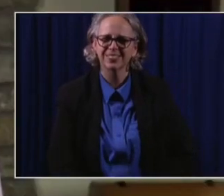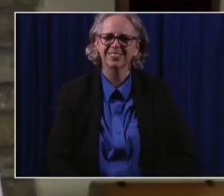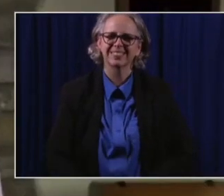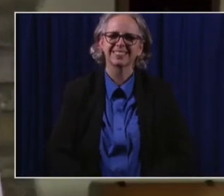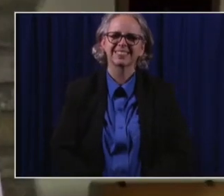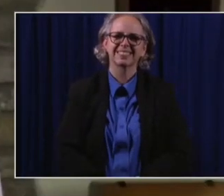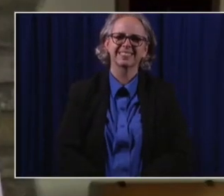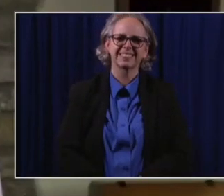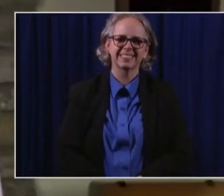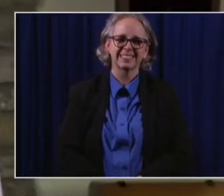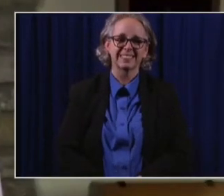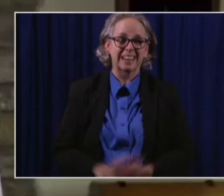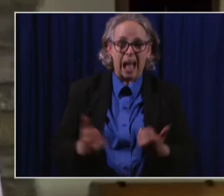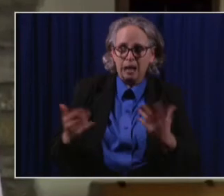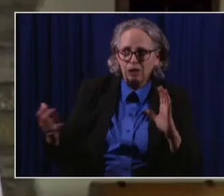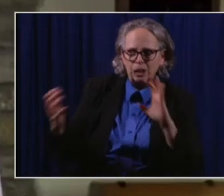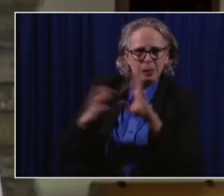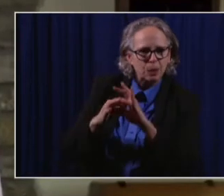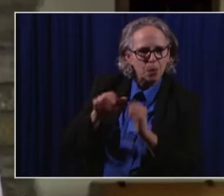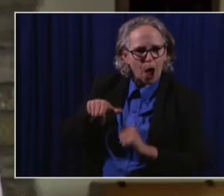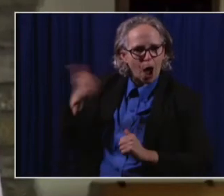We'll go back now.